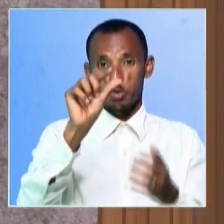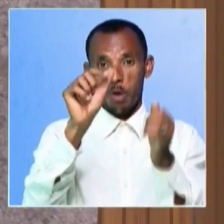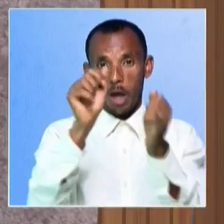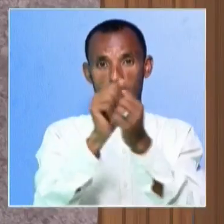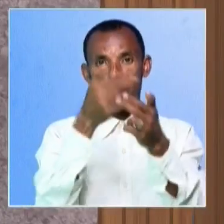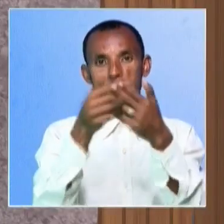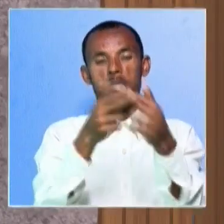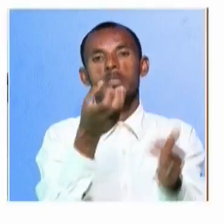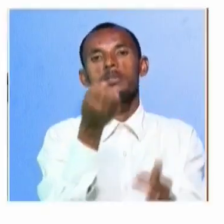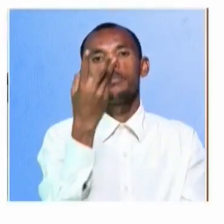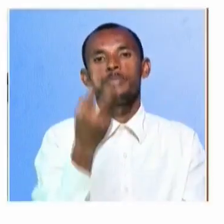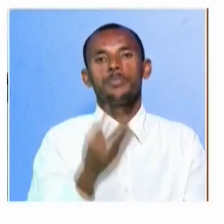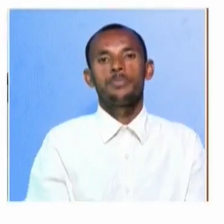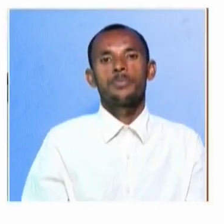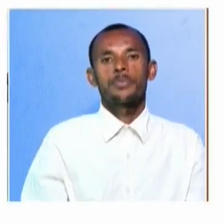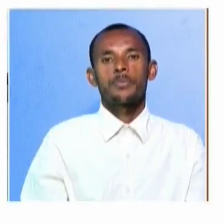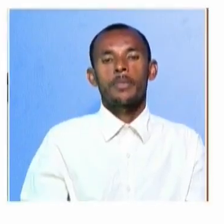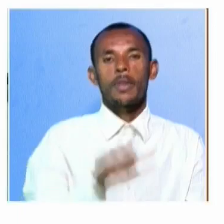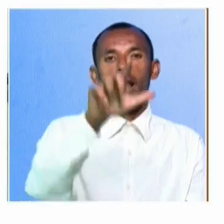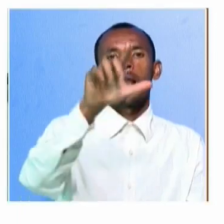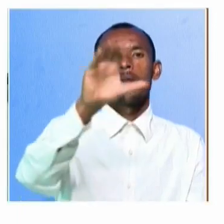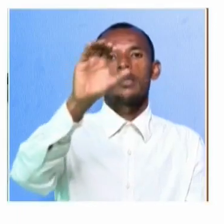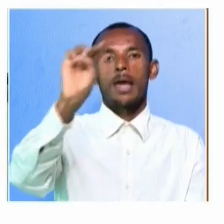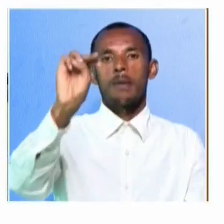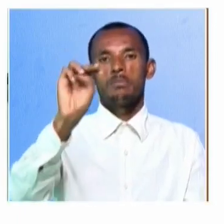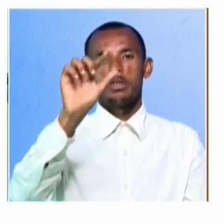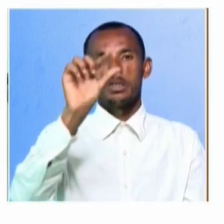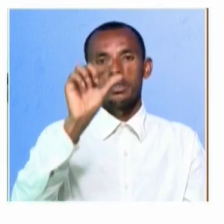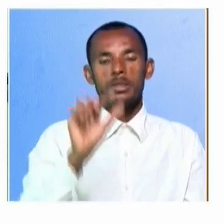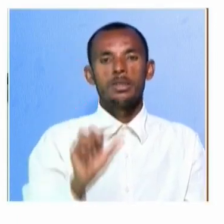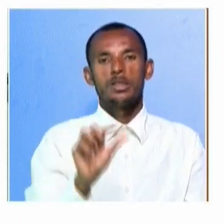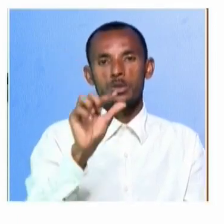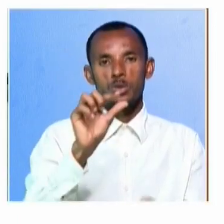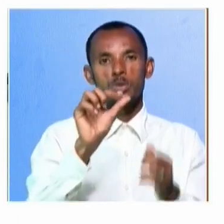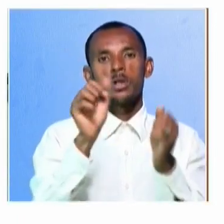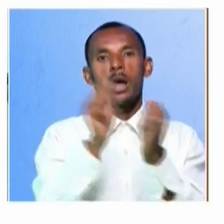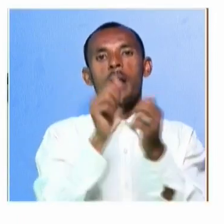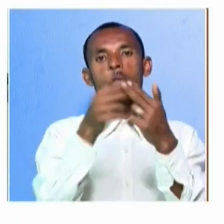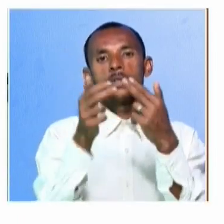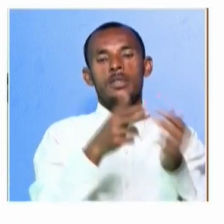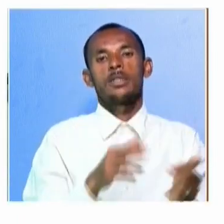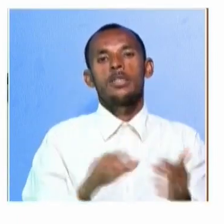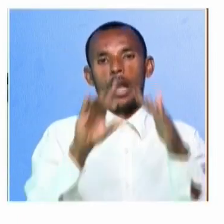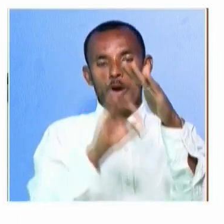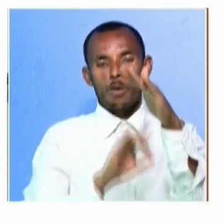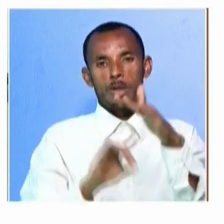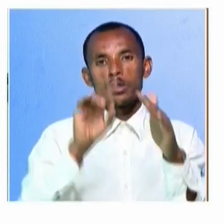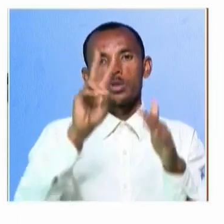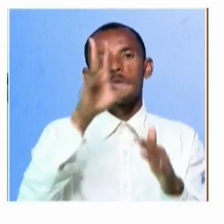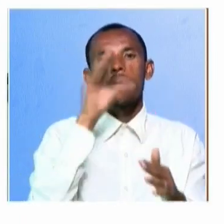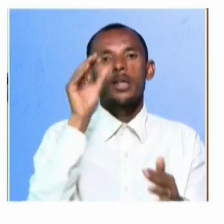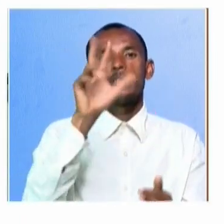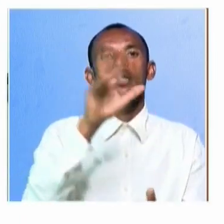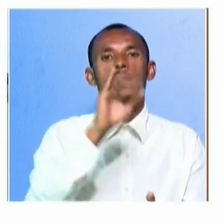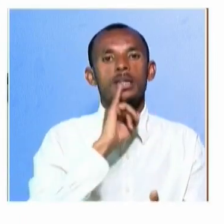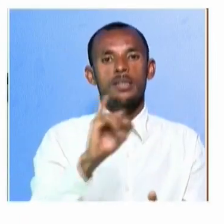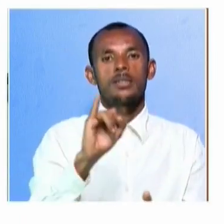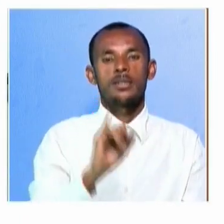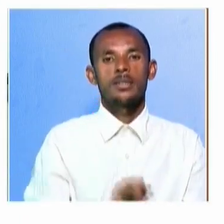is take the LCM, okay? The LCM of the denominator 2 and 3